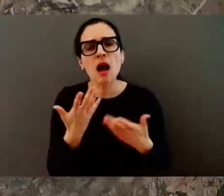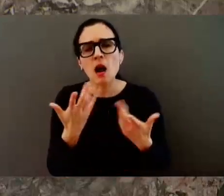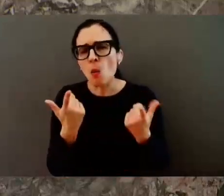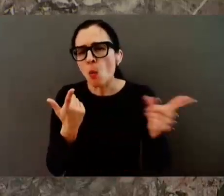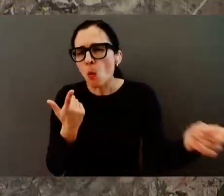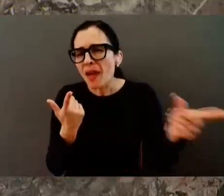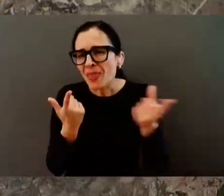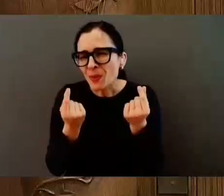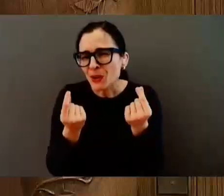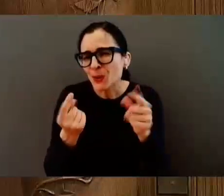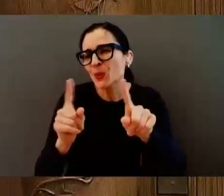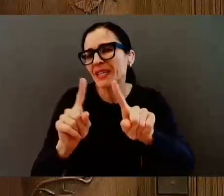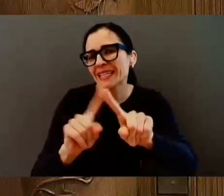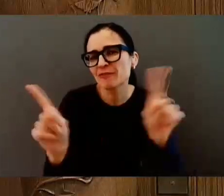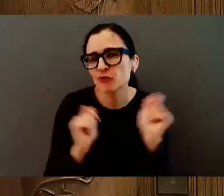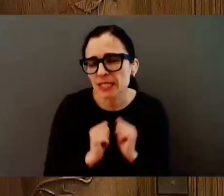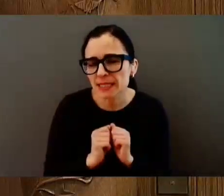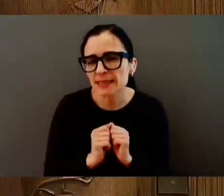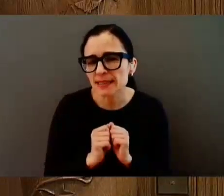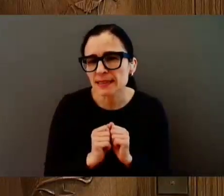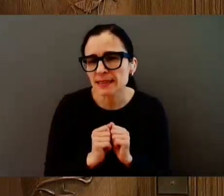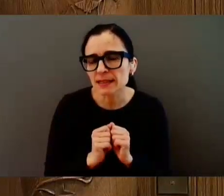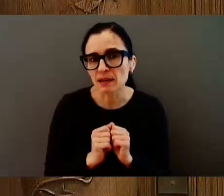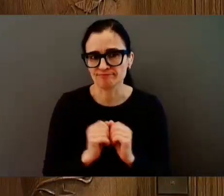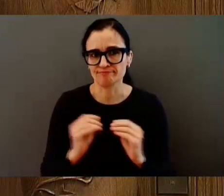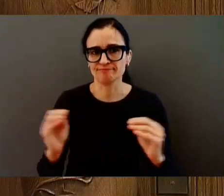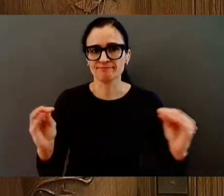Members, shh. Members,